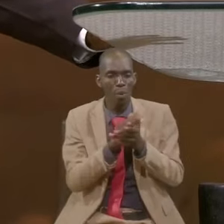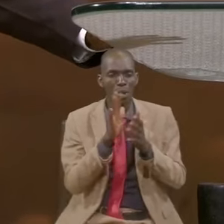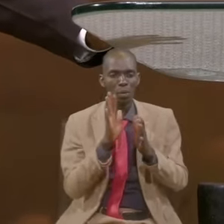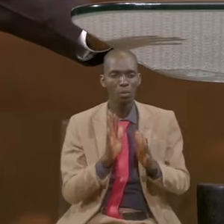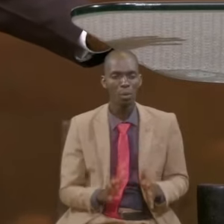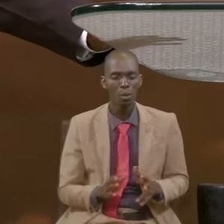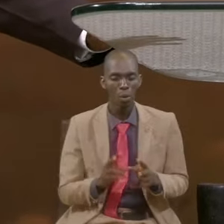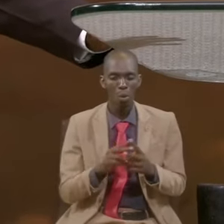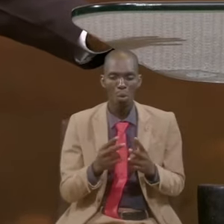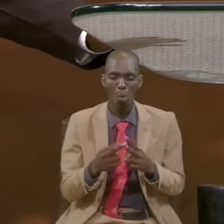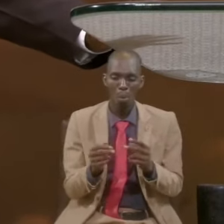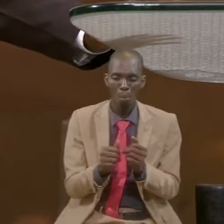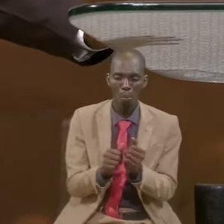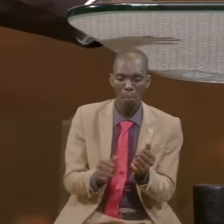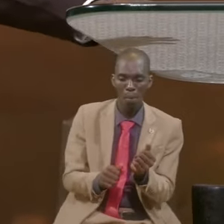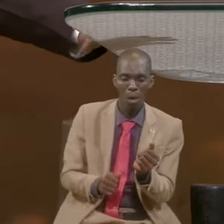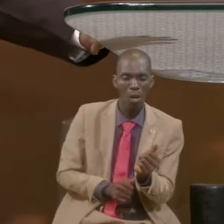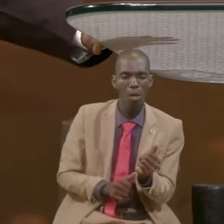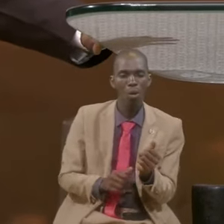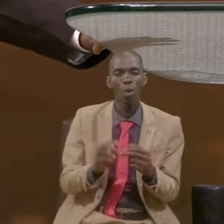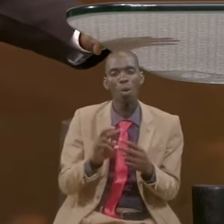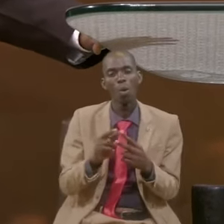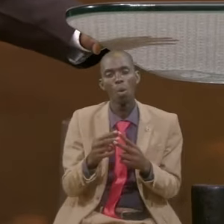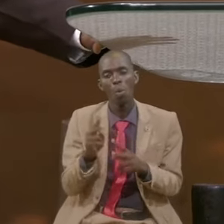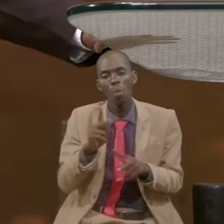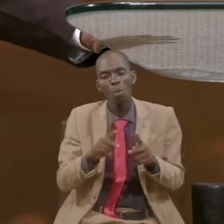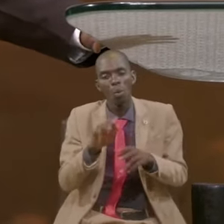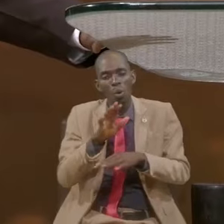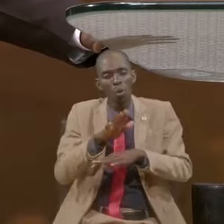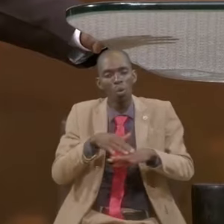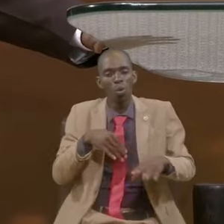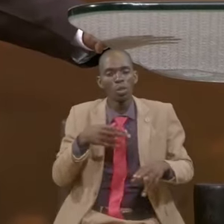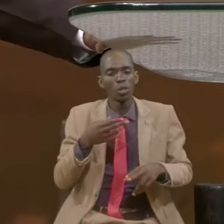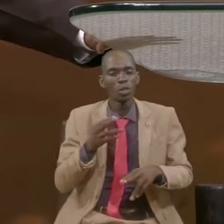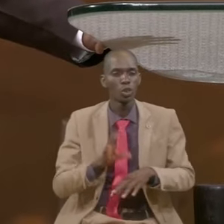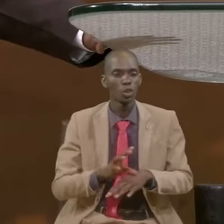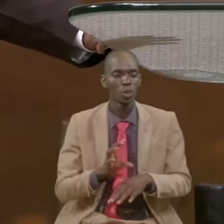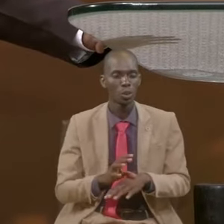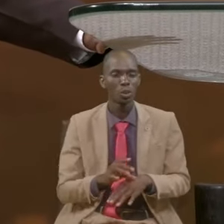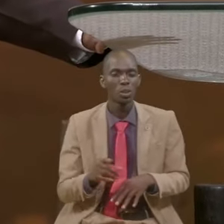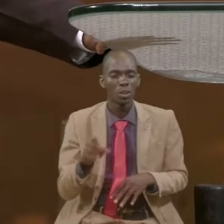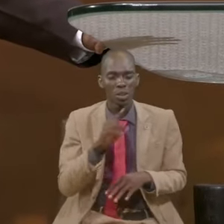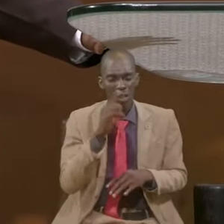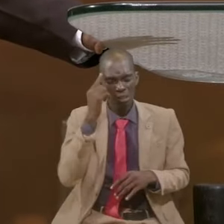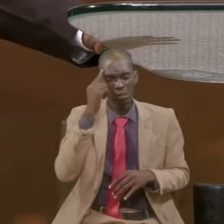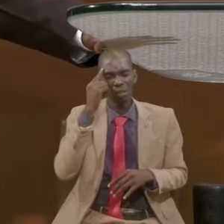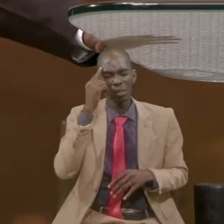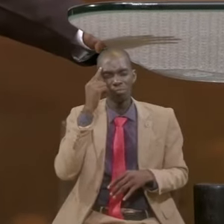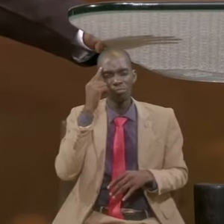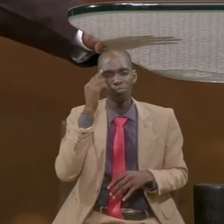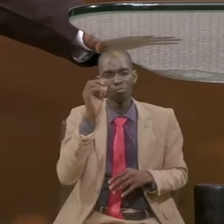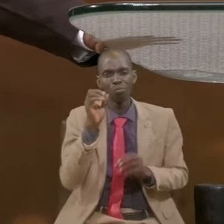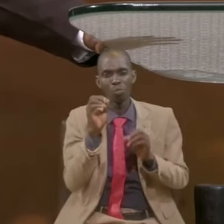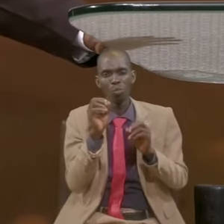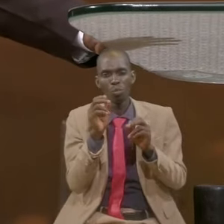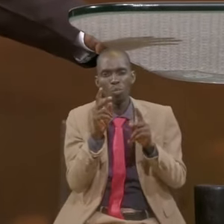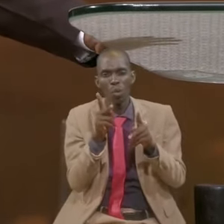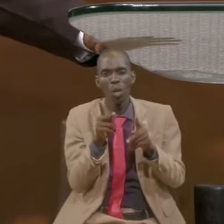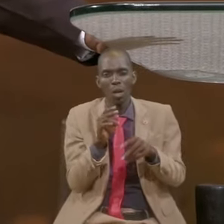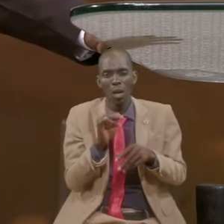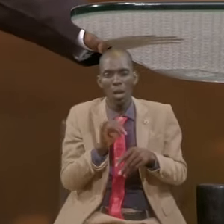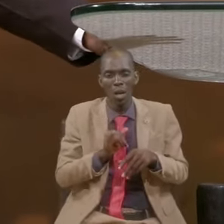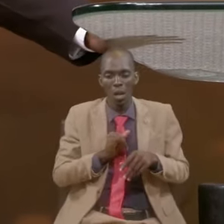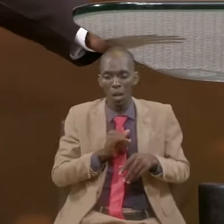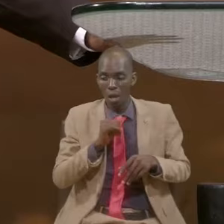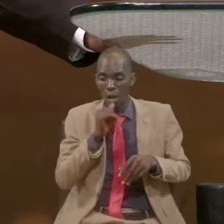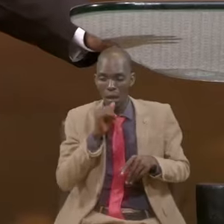those so-called members of the church, they think, they say, okay, I understand, I'm like this